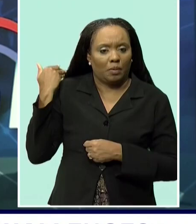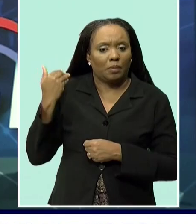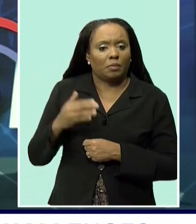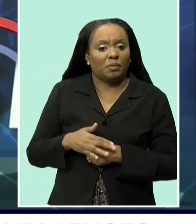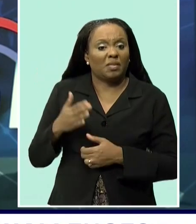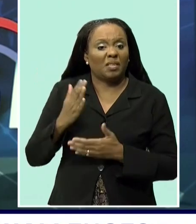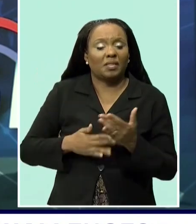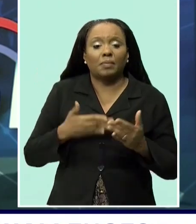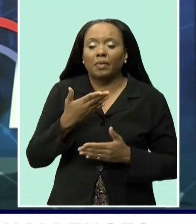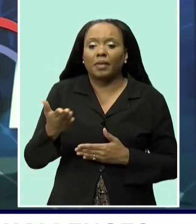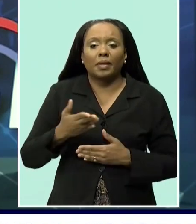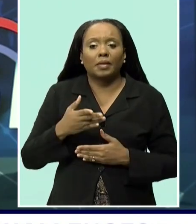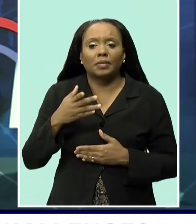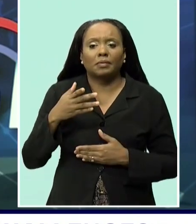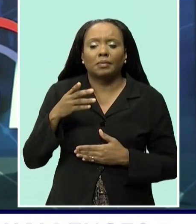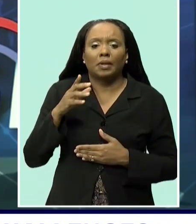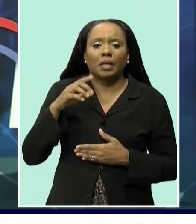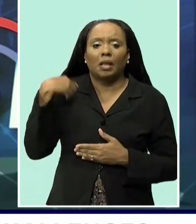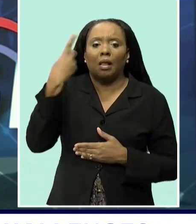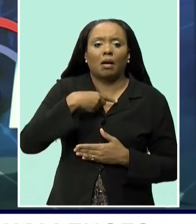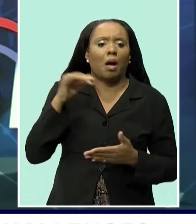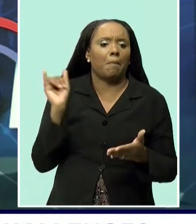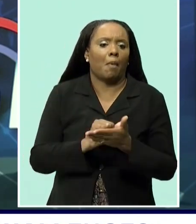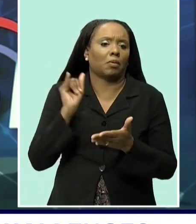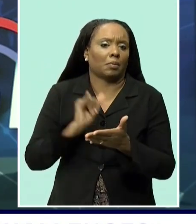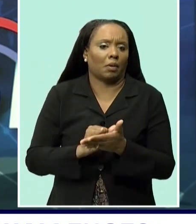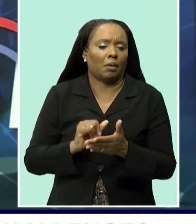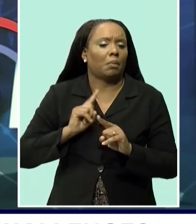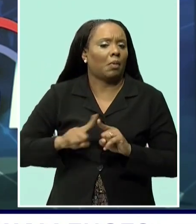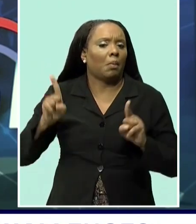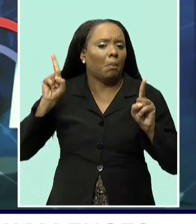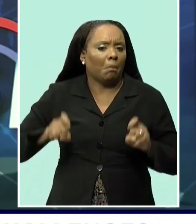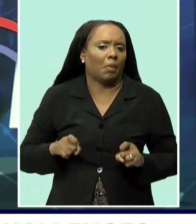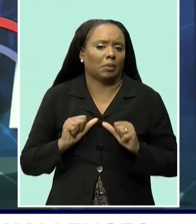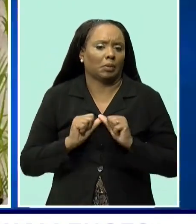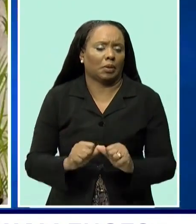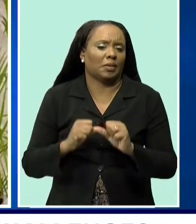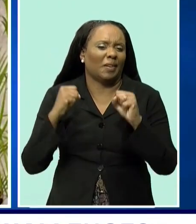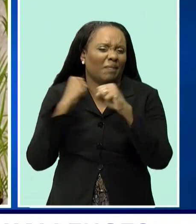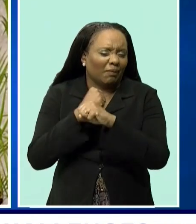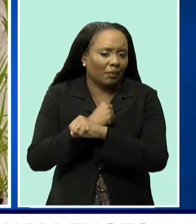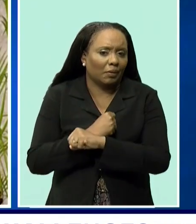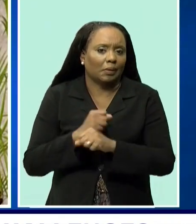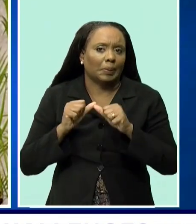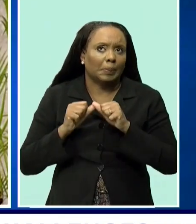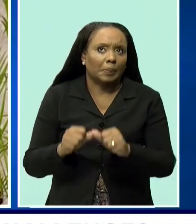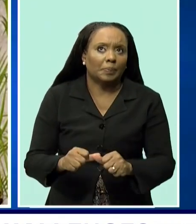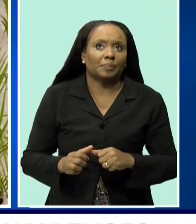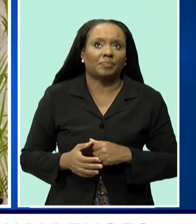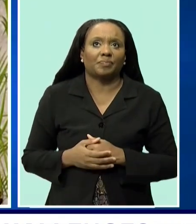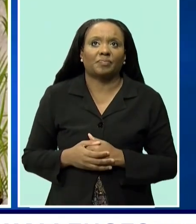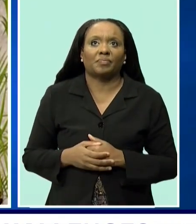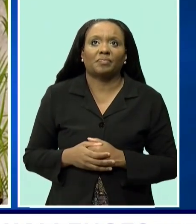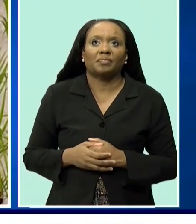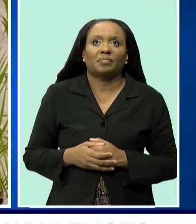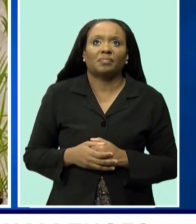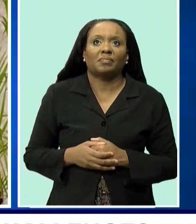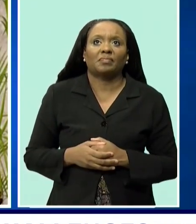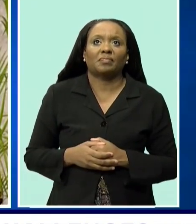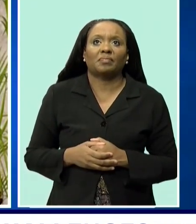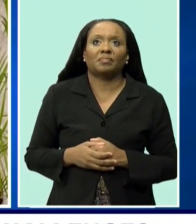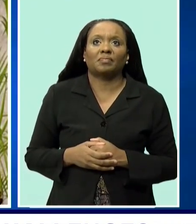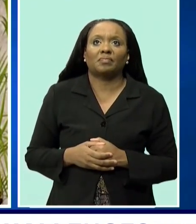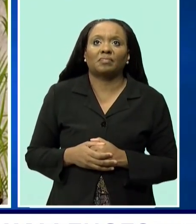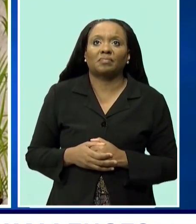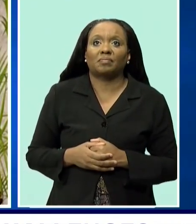things will appear impossible, they must continue to fight on. Leadership is the capacity to